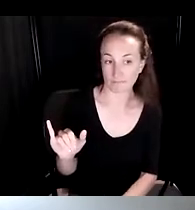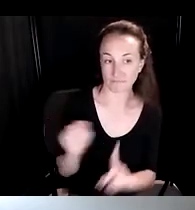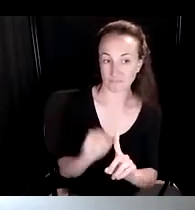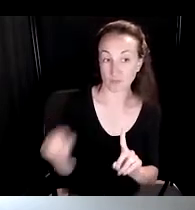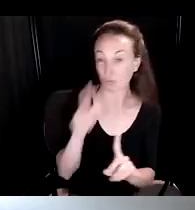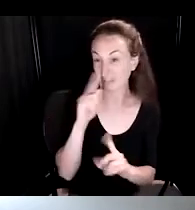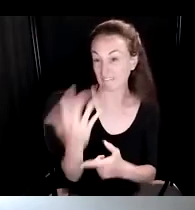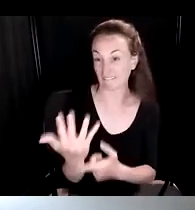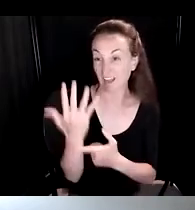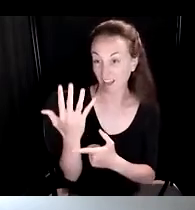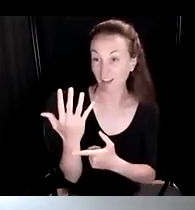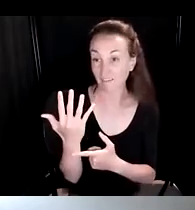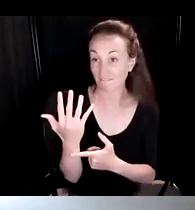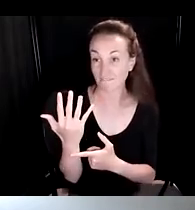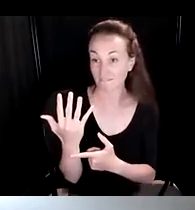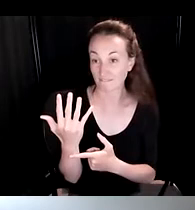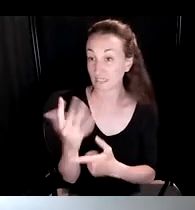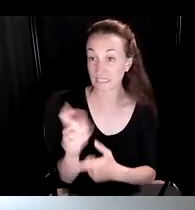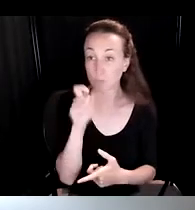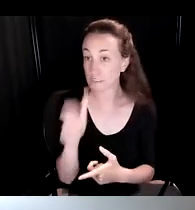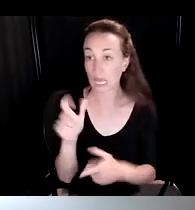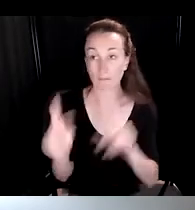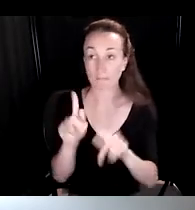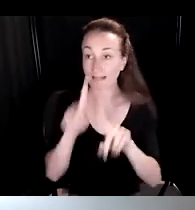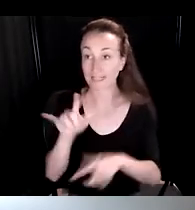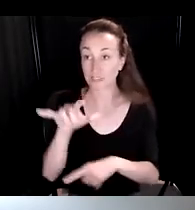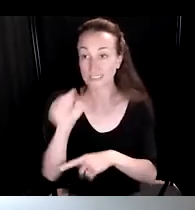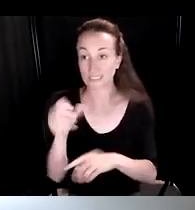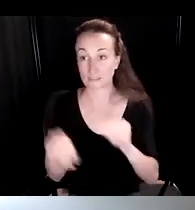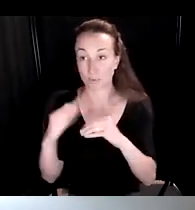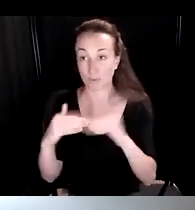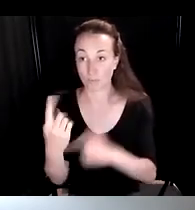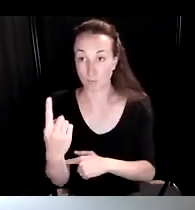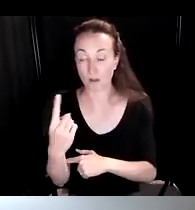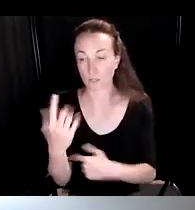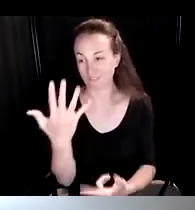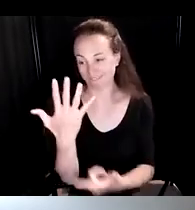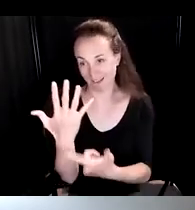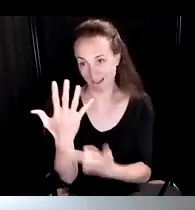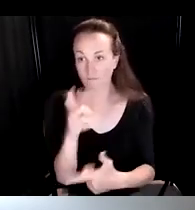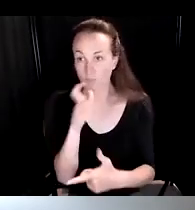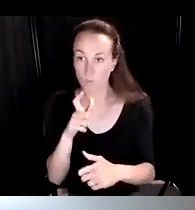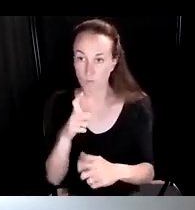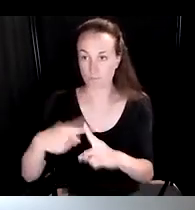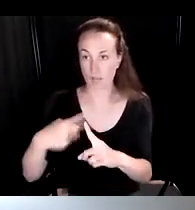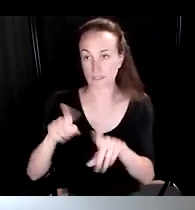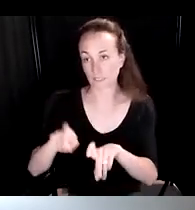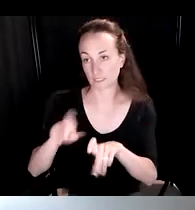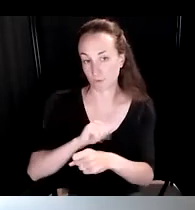it wasn't youth answering yes more than once. 9% of them described that they had to quarantine